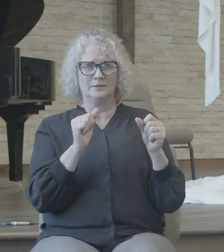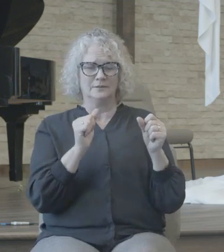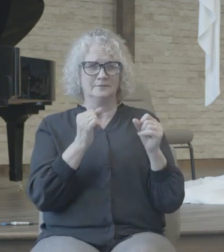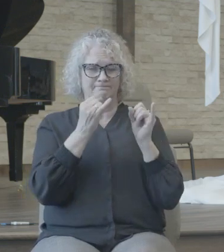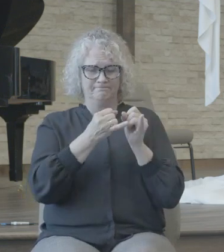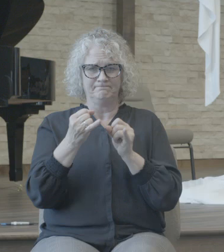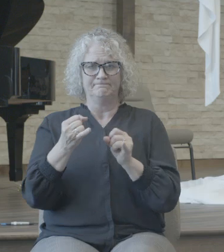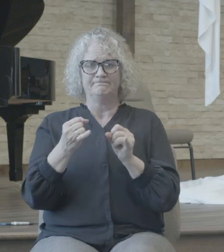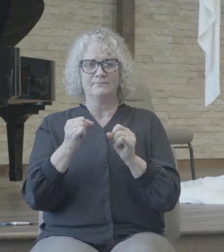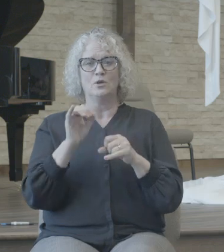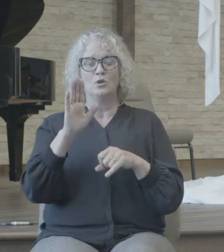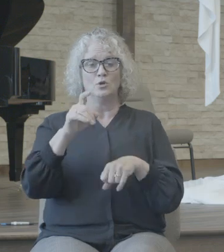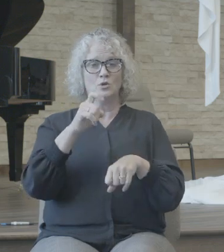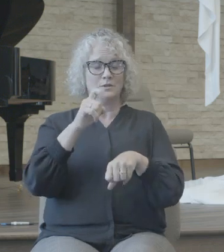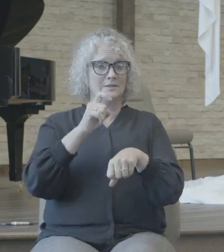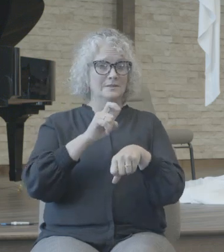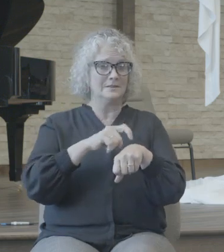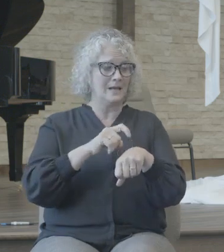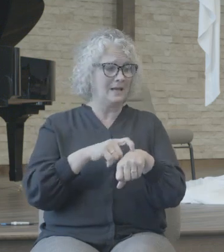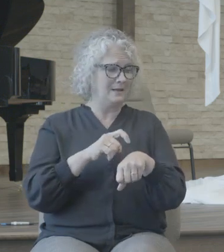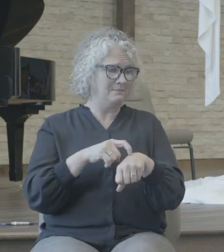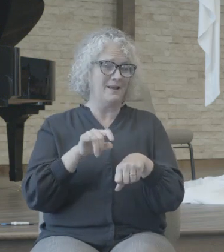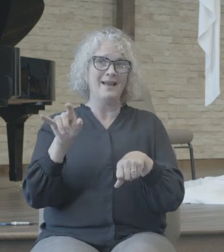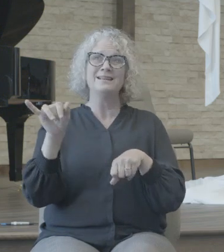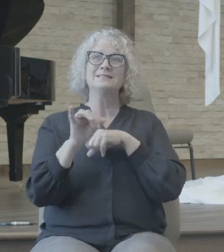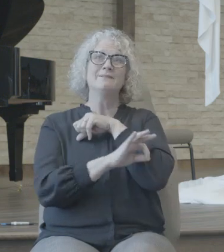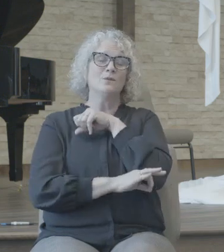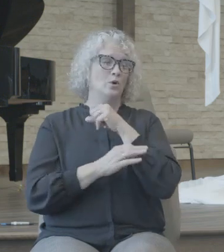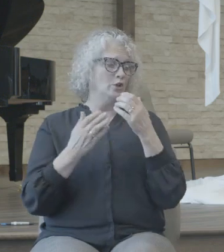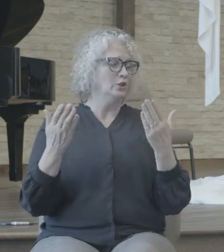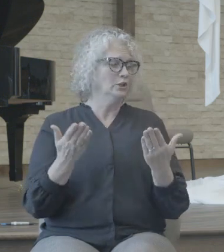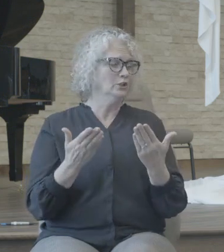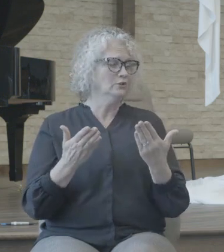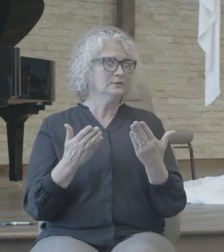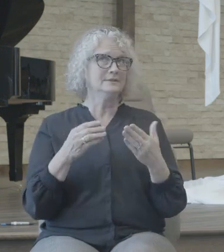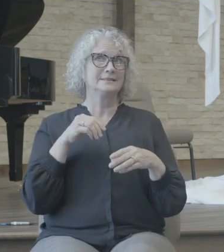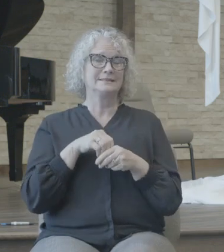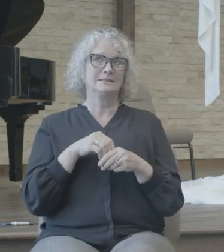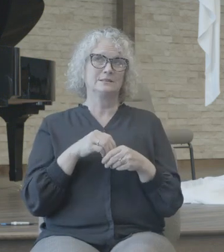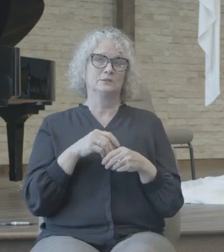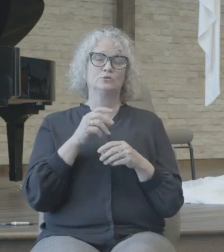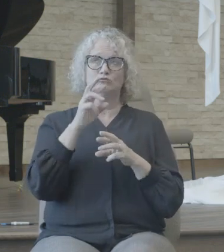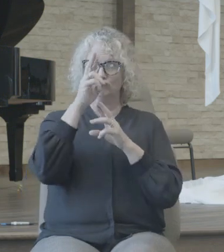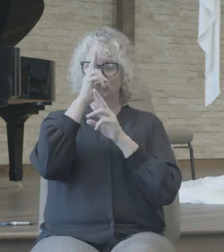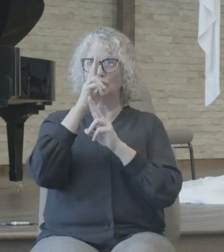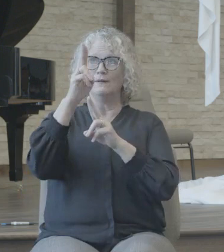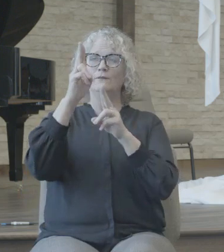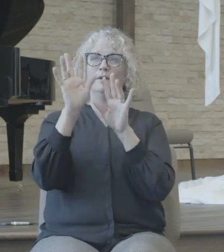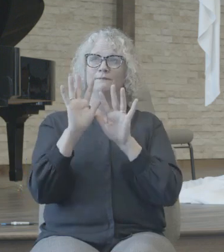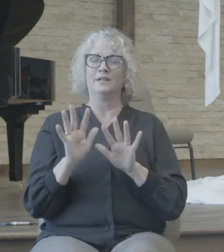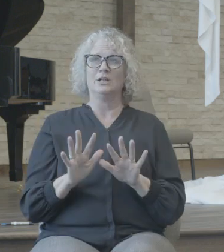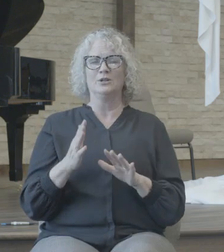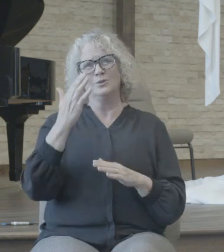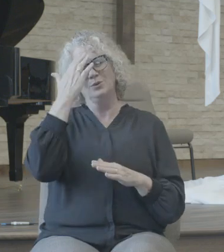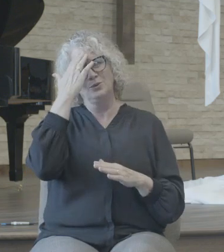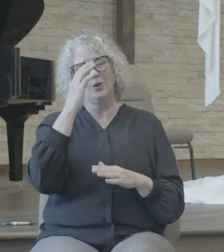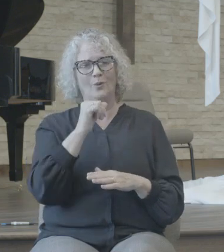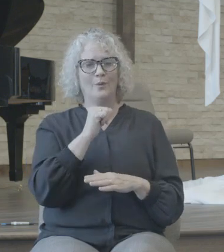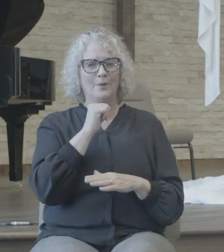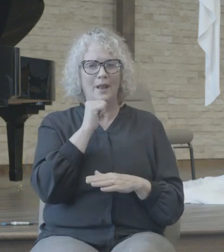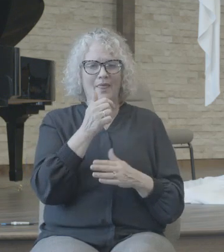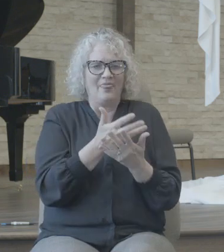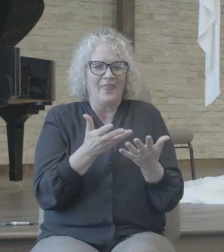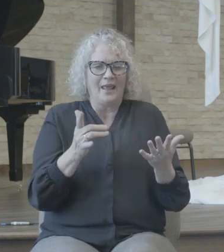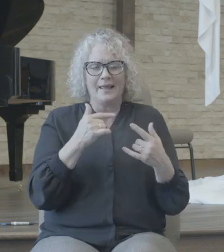foreigners here in reverent fear. For you know that it was not with perishable things such as silver